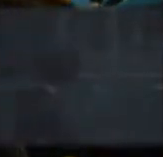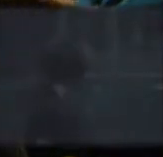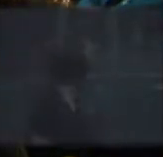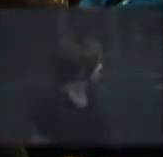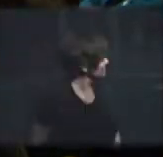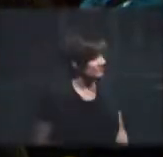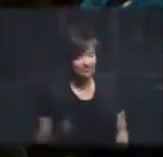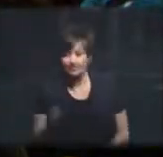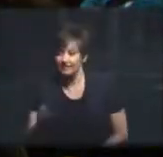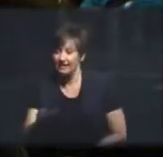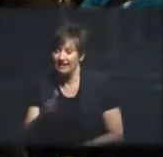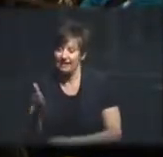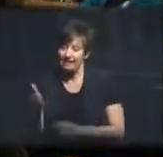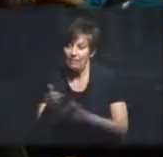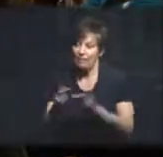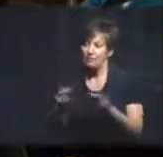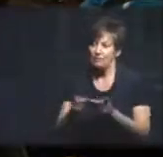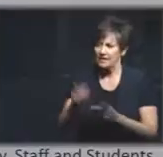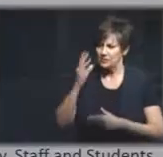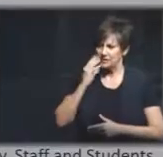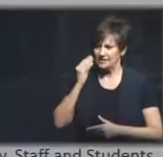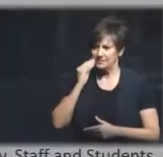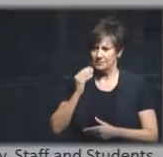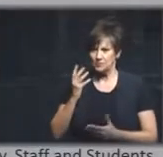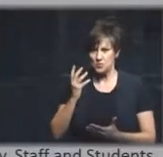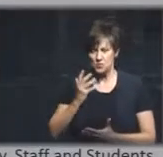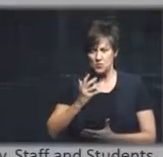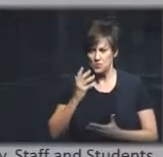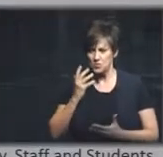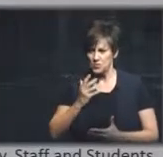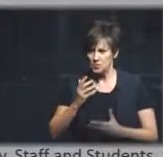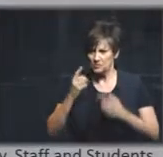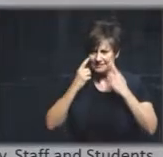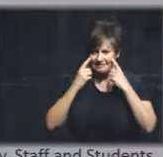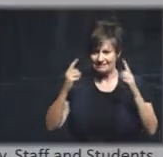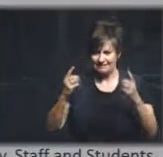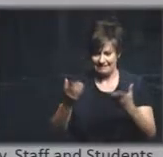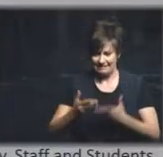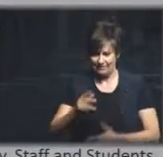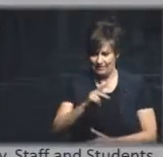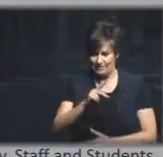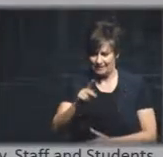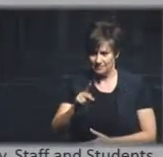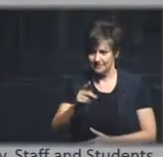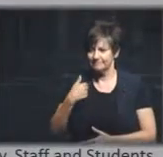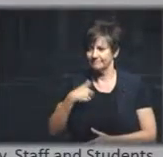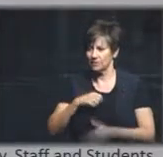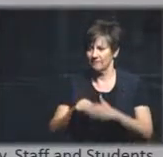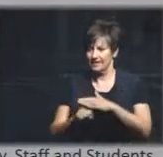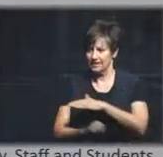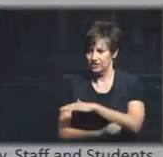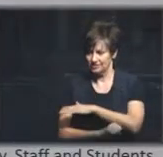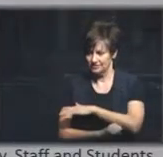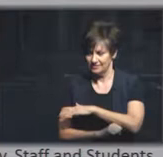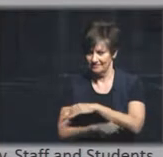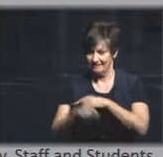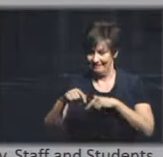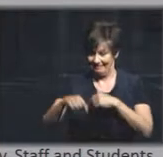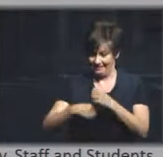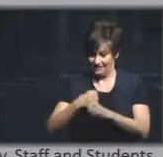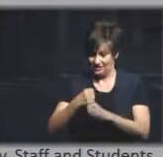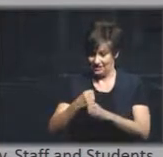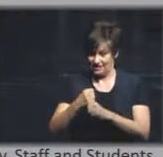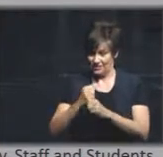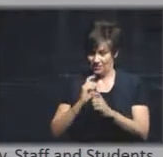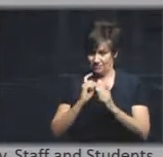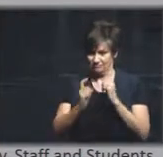Another place where we've just experienced extraordinary new success at Pikes Peak is in our foundation. And this year, we are